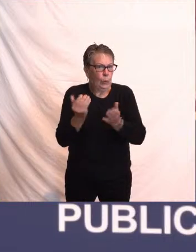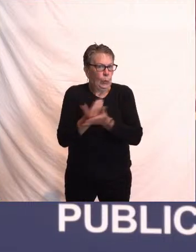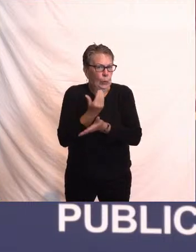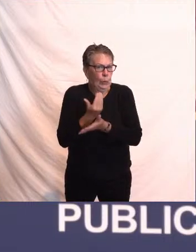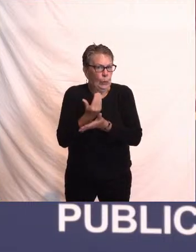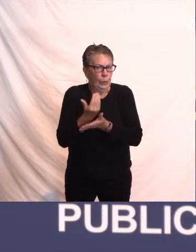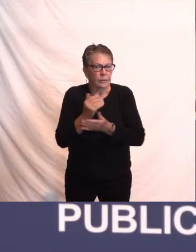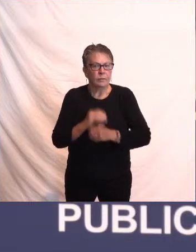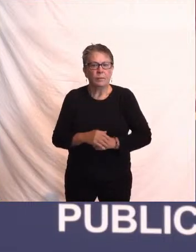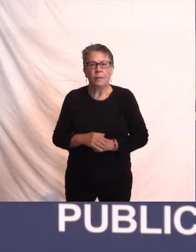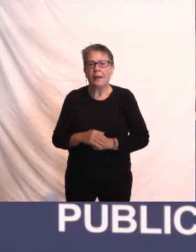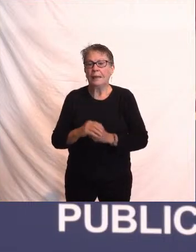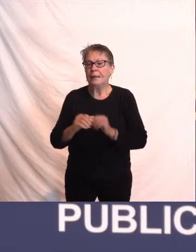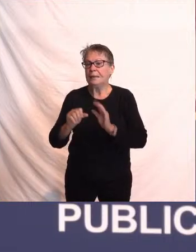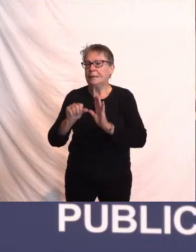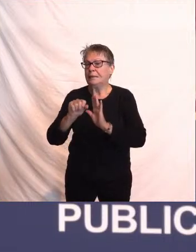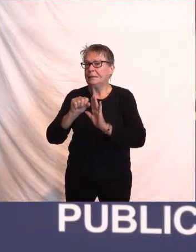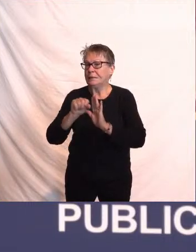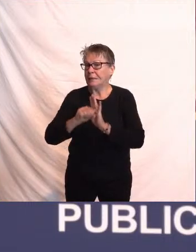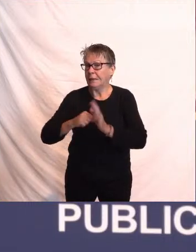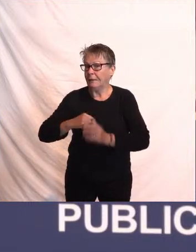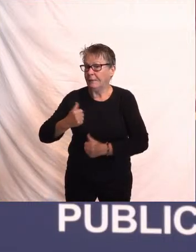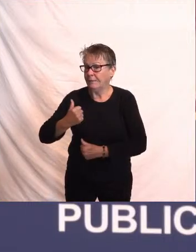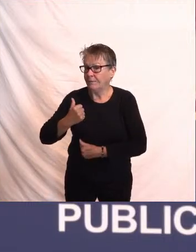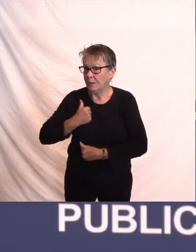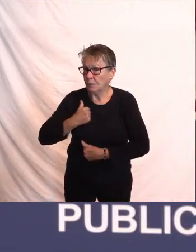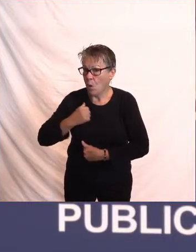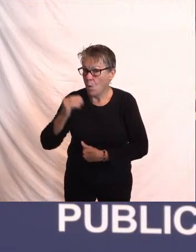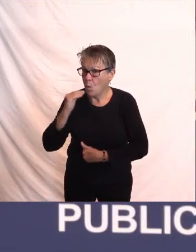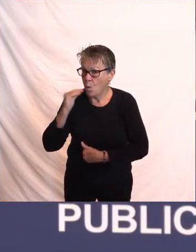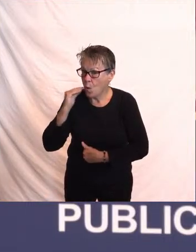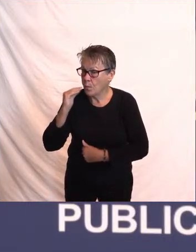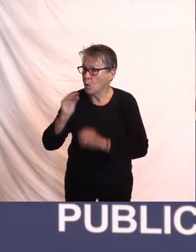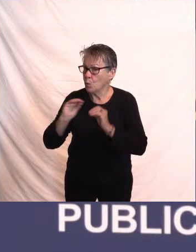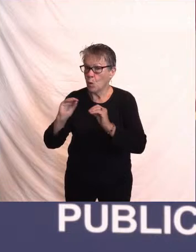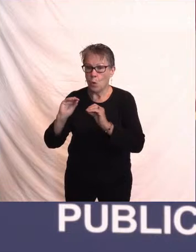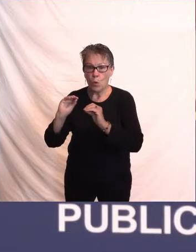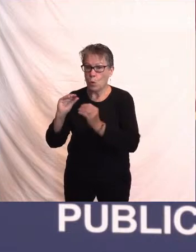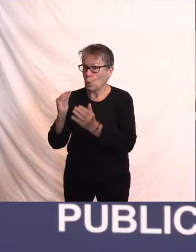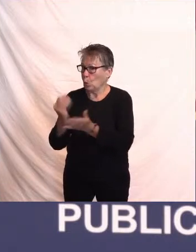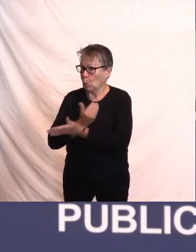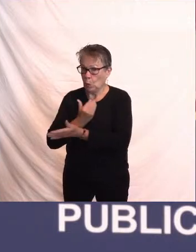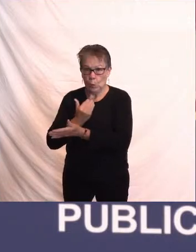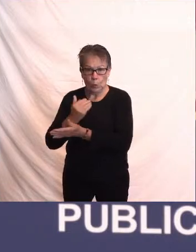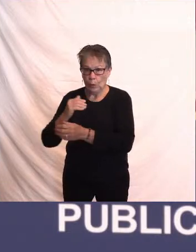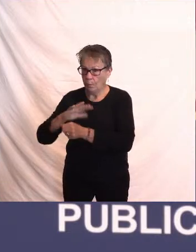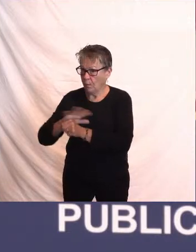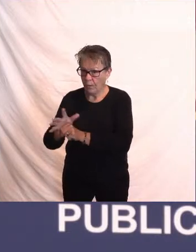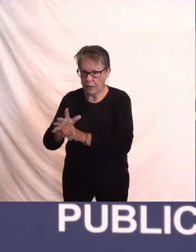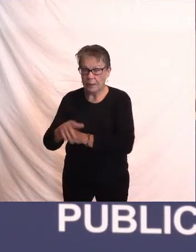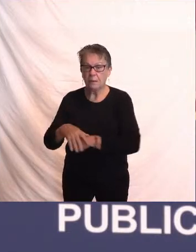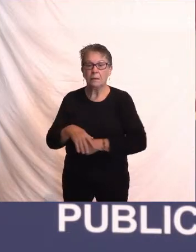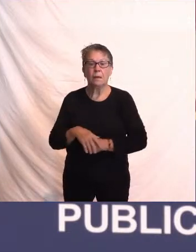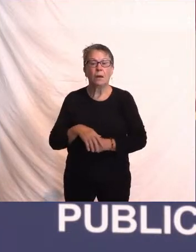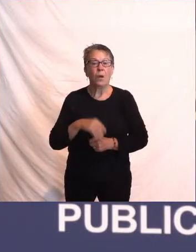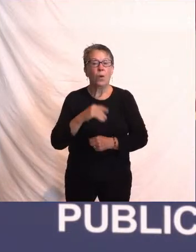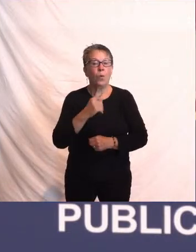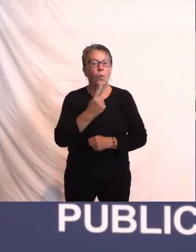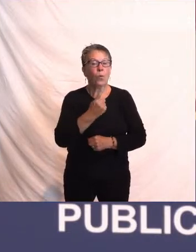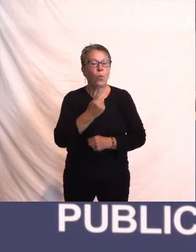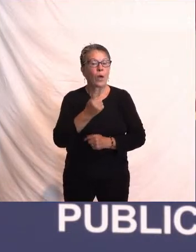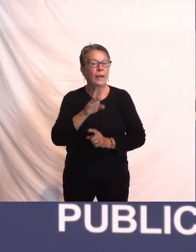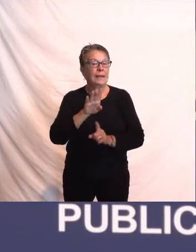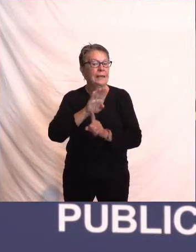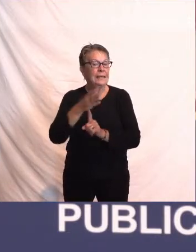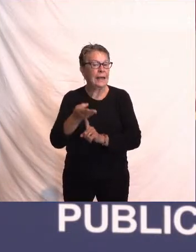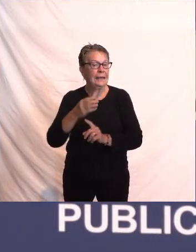veterans' homes, there are no new cases among the residents of the homes, but as the governor shared, there is one death at the home in